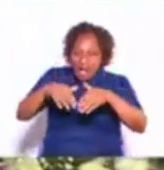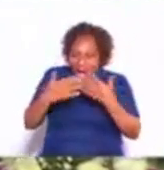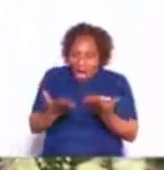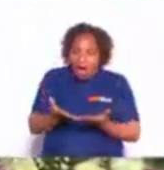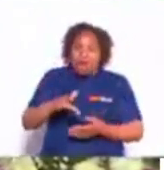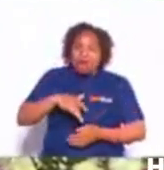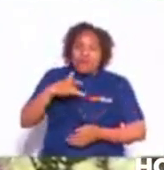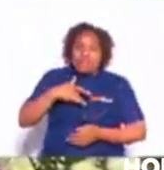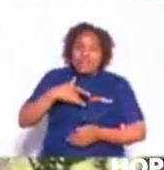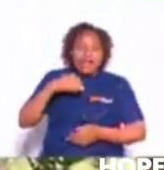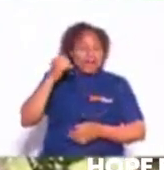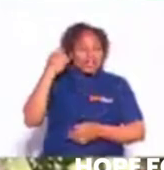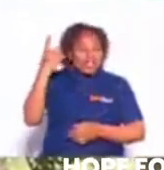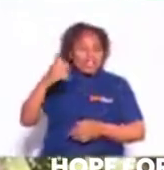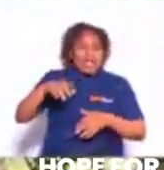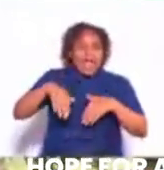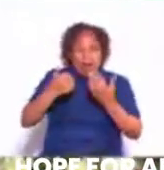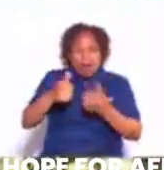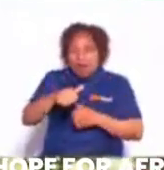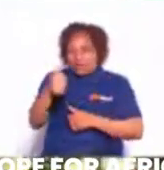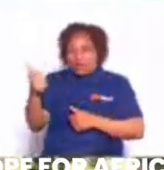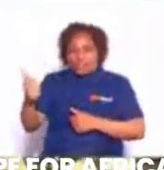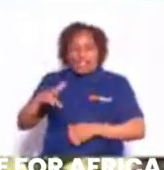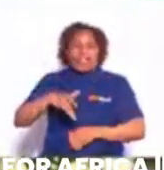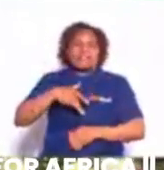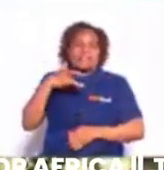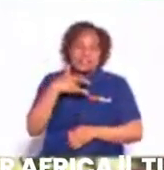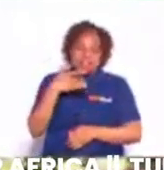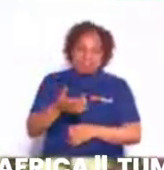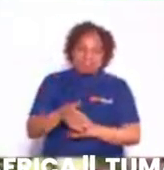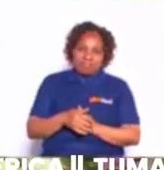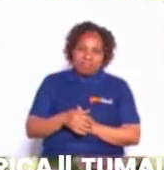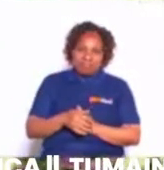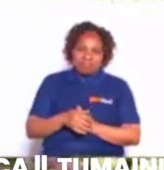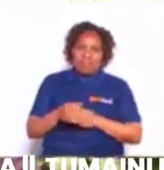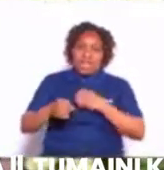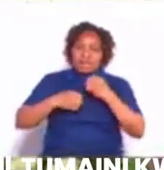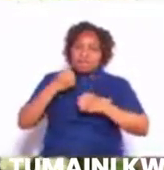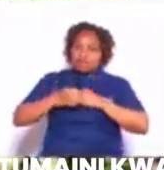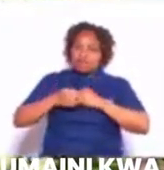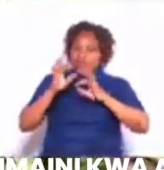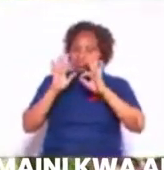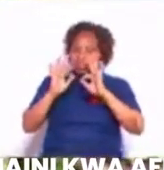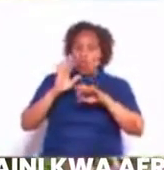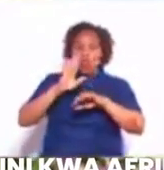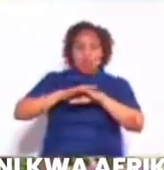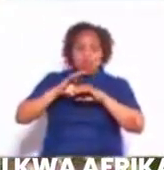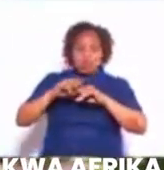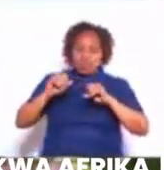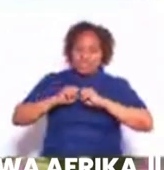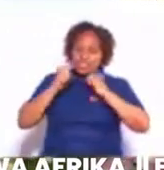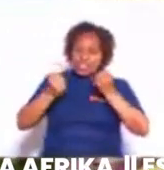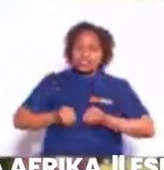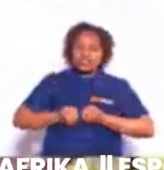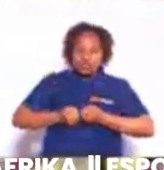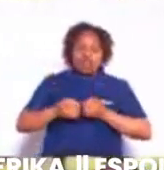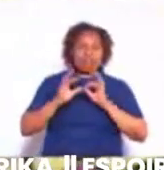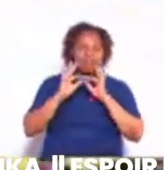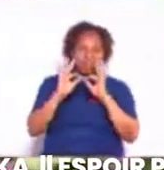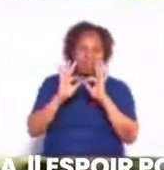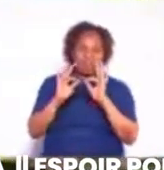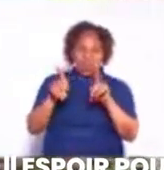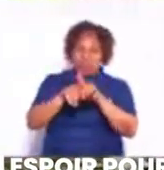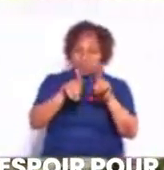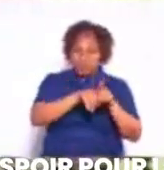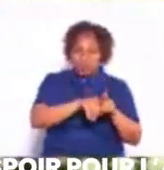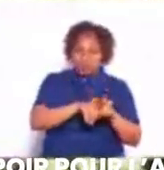understand how others are feeling. Emotional intelligence is good for social intelligence also. You